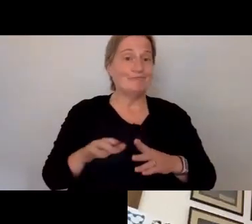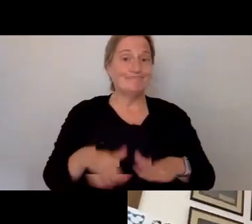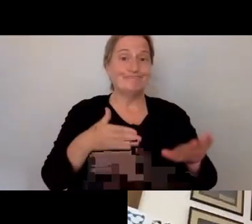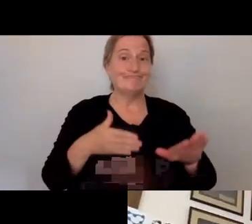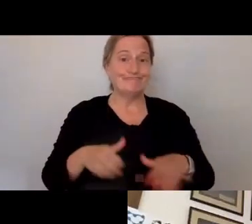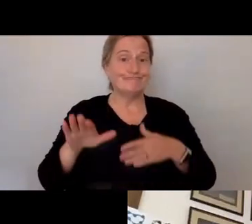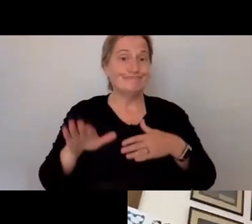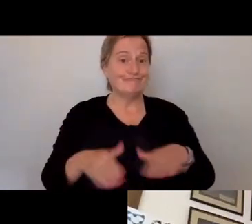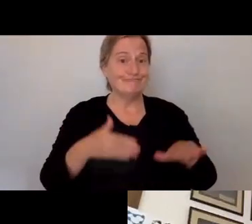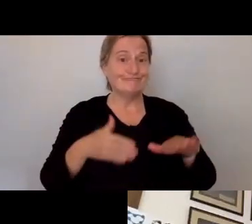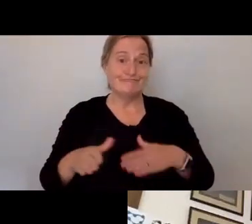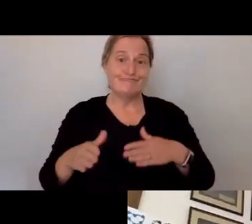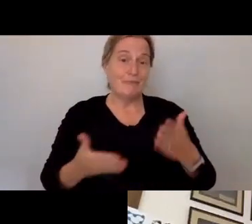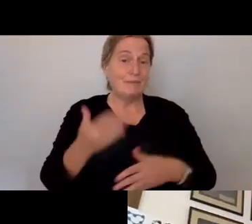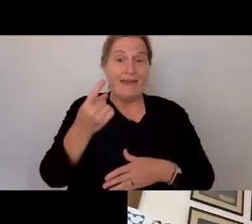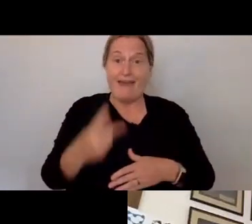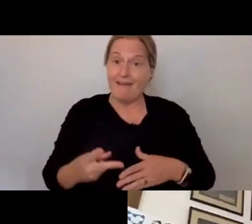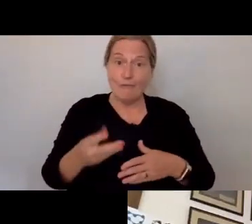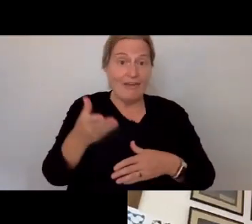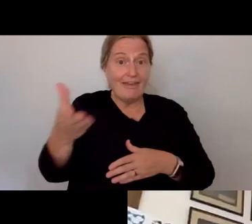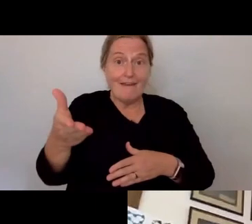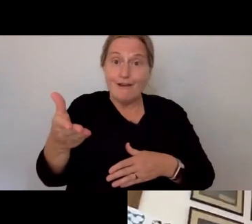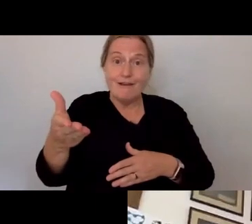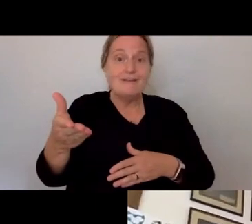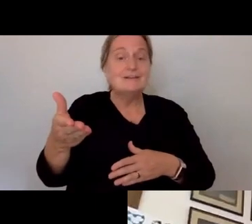And anyway, thanks.